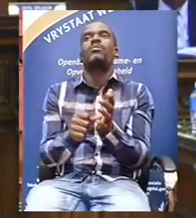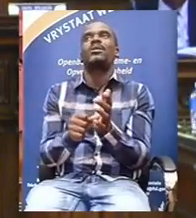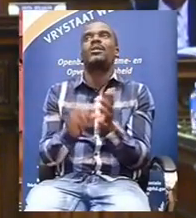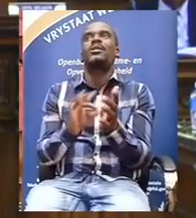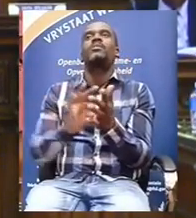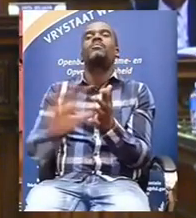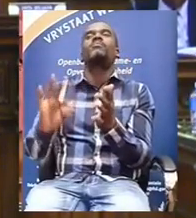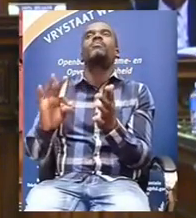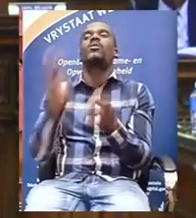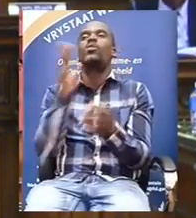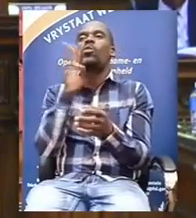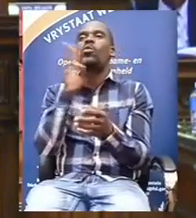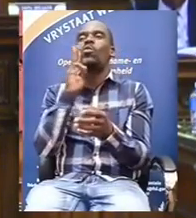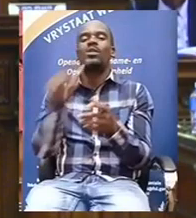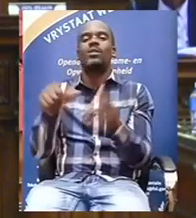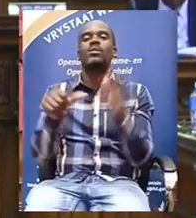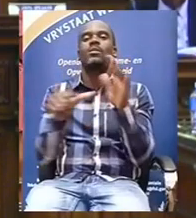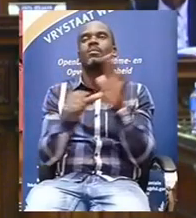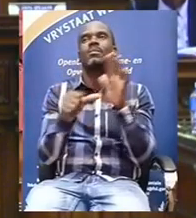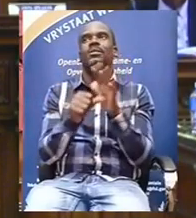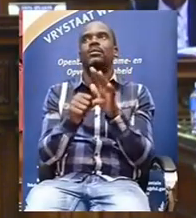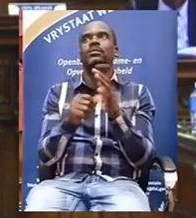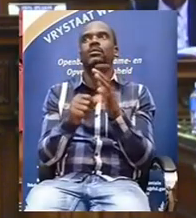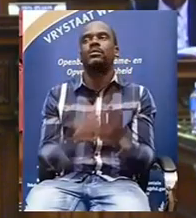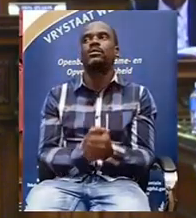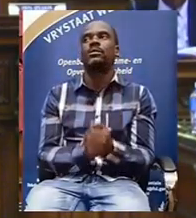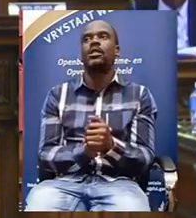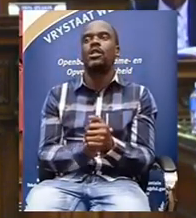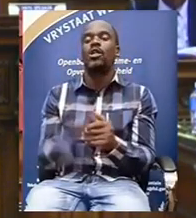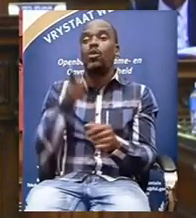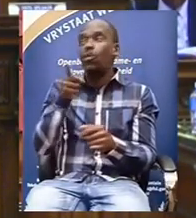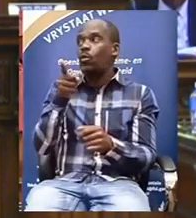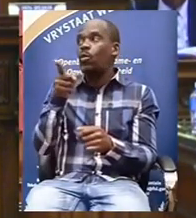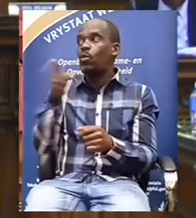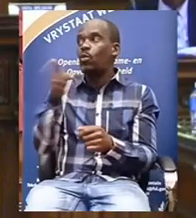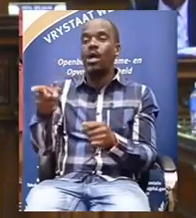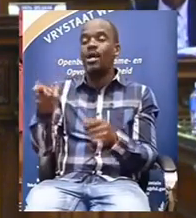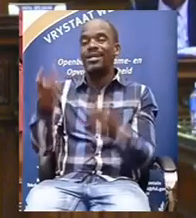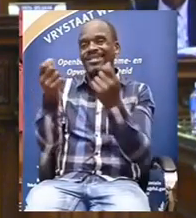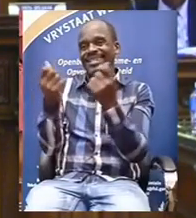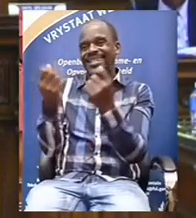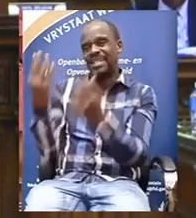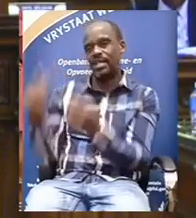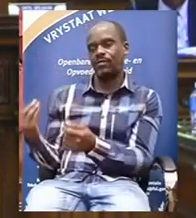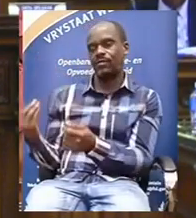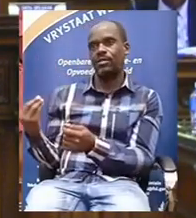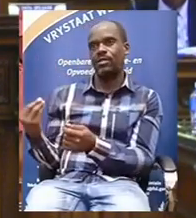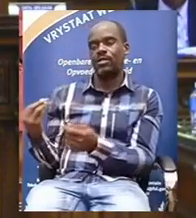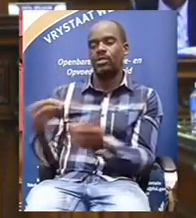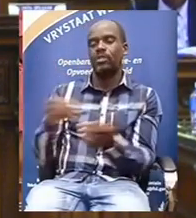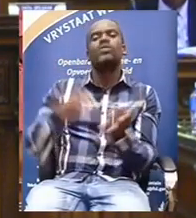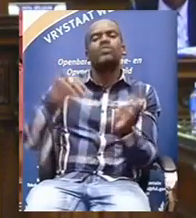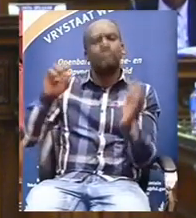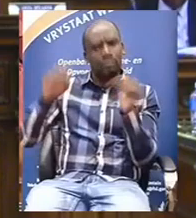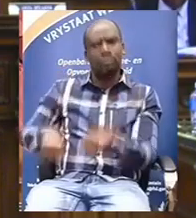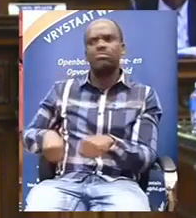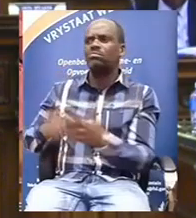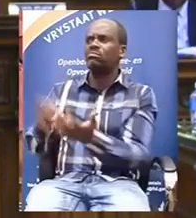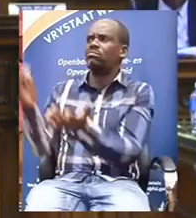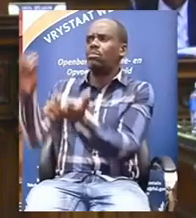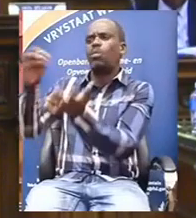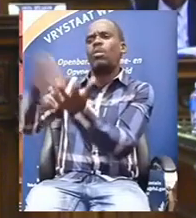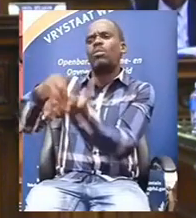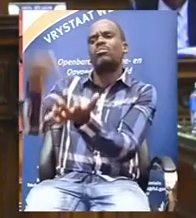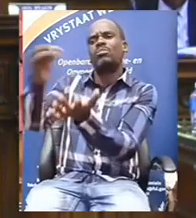it's very important that they must be assisted with resources. Lona banalindi chelete ntsan chelete kwela